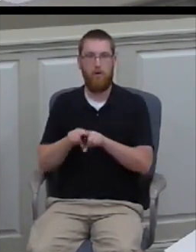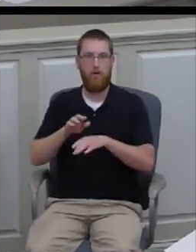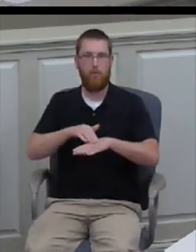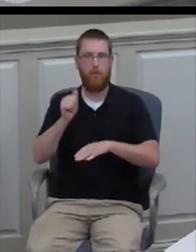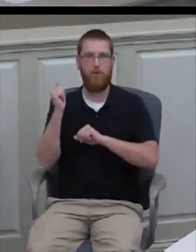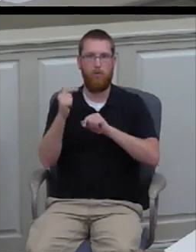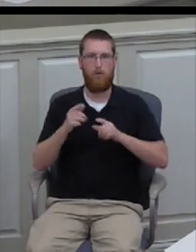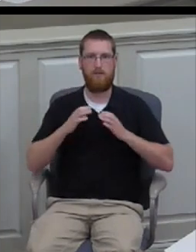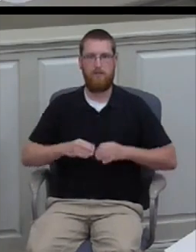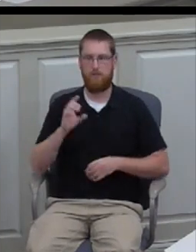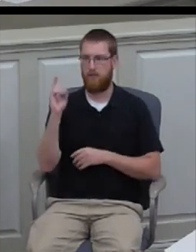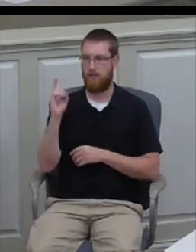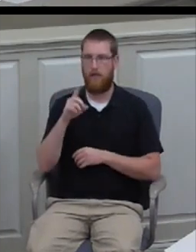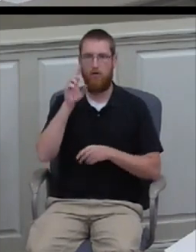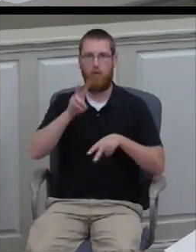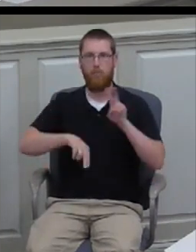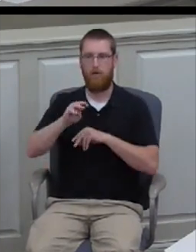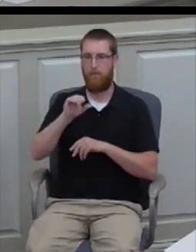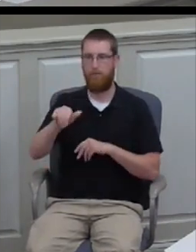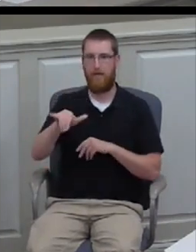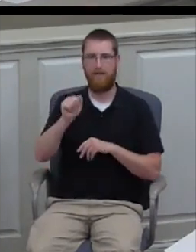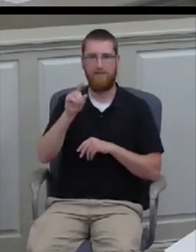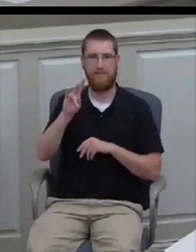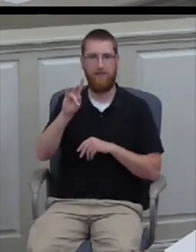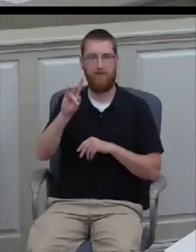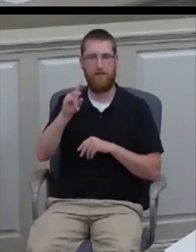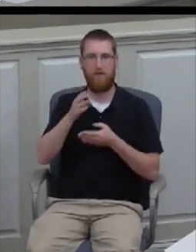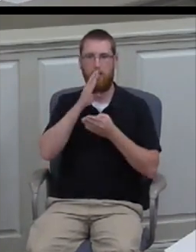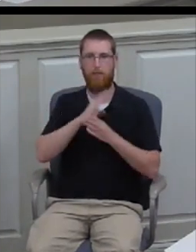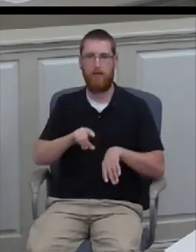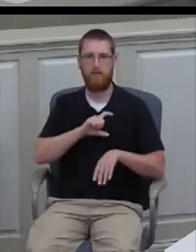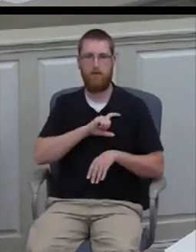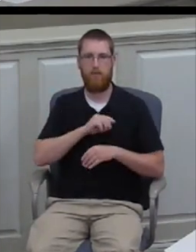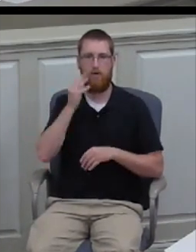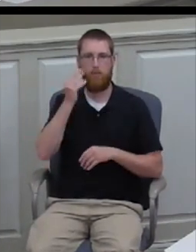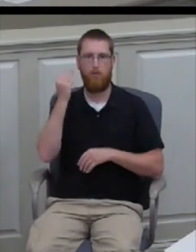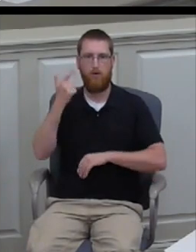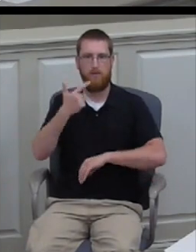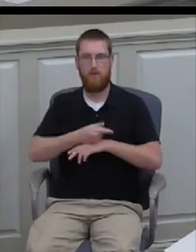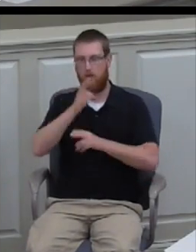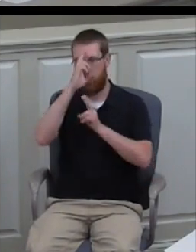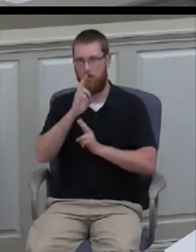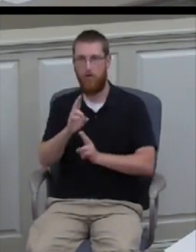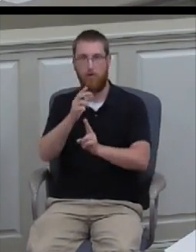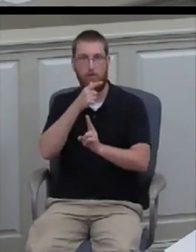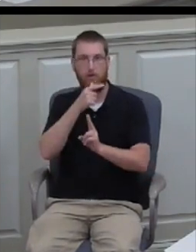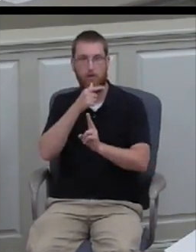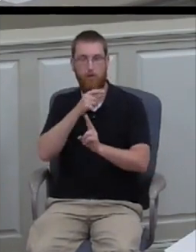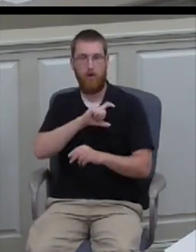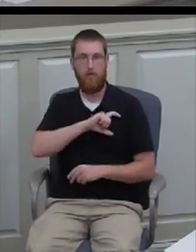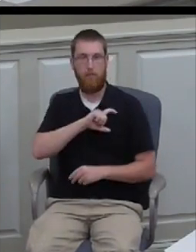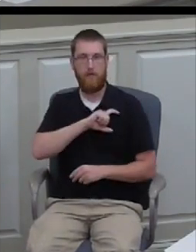all citizens of Danville to observe May 17th as Peace Officers Memorial Day in honor of those law enforcement